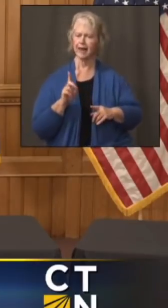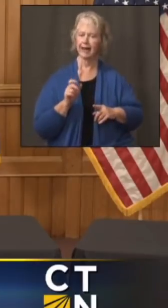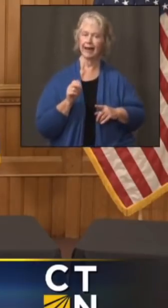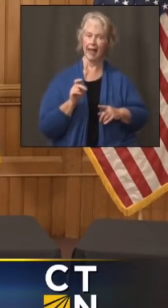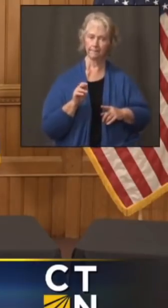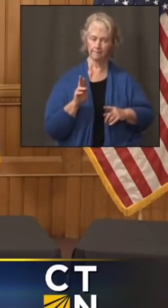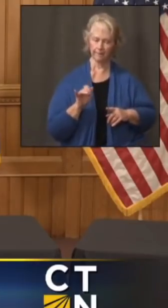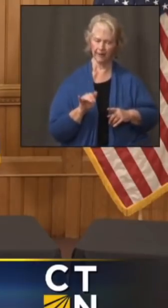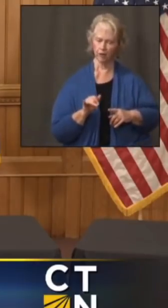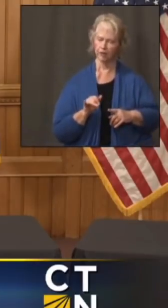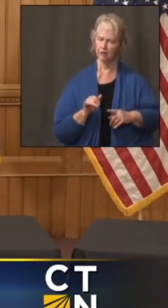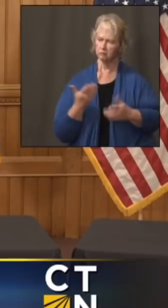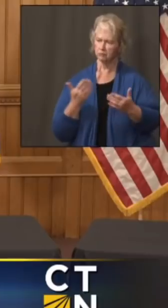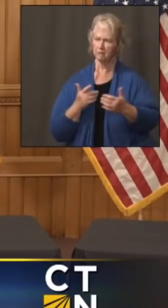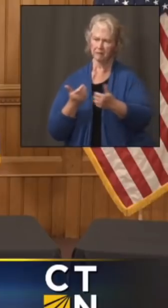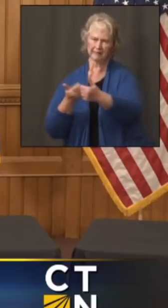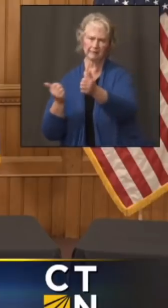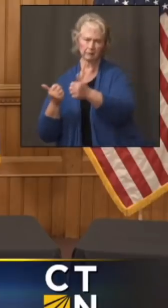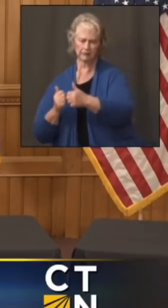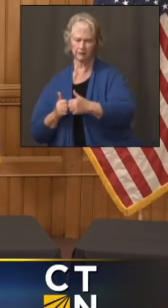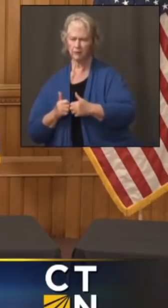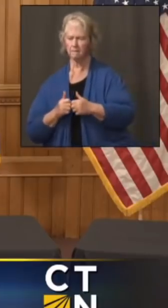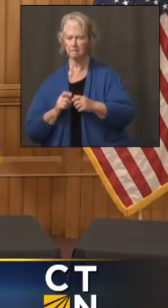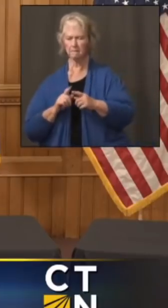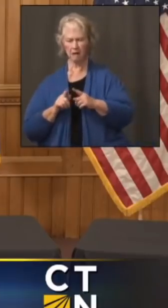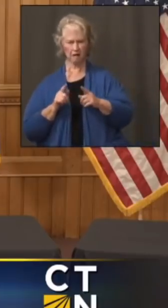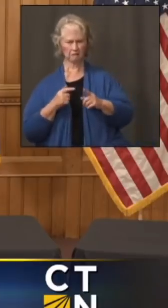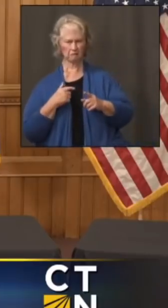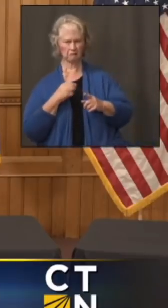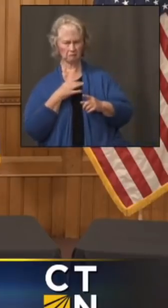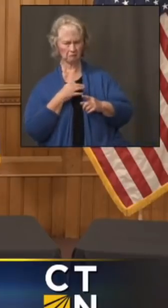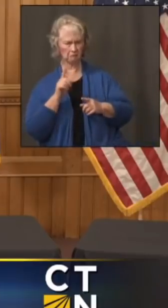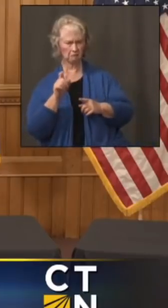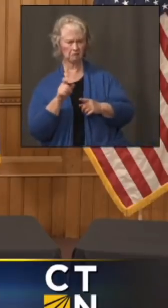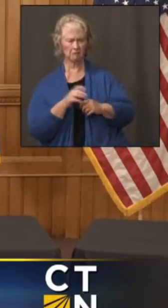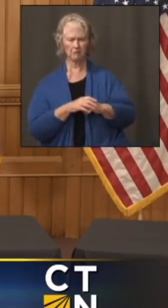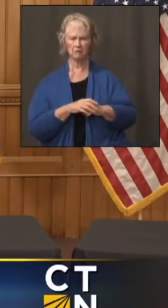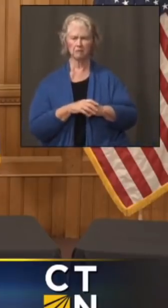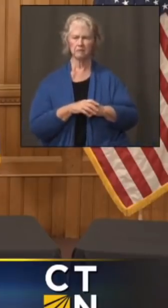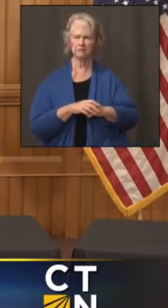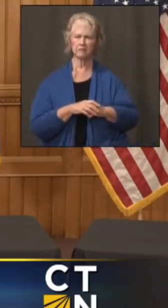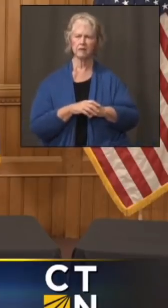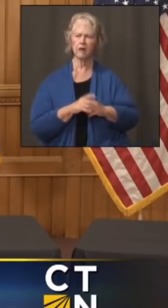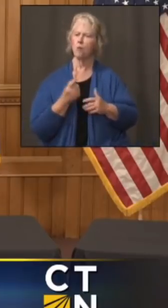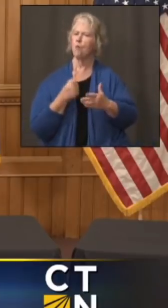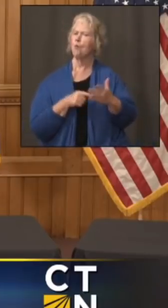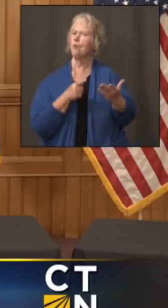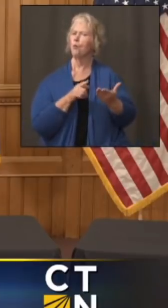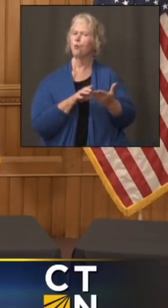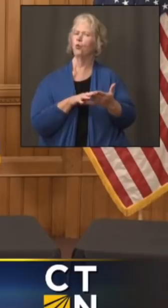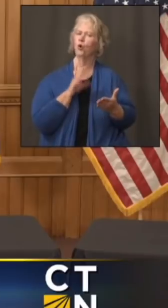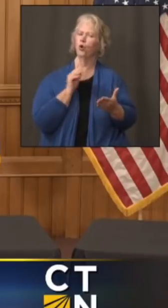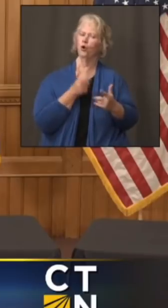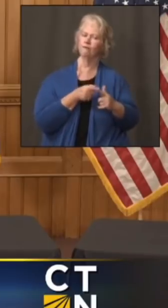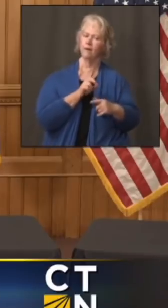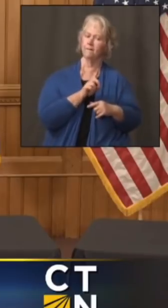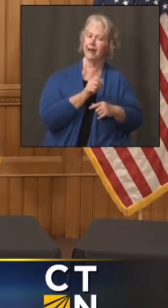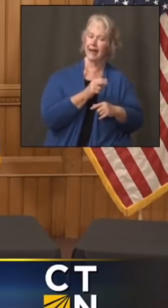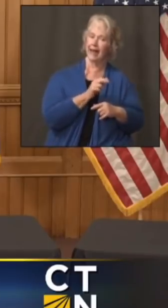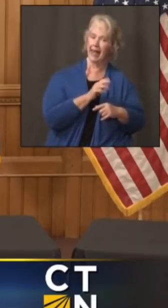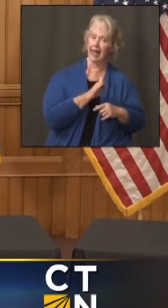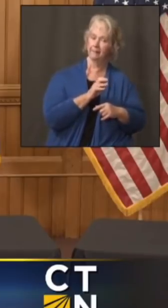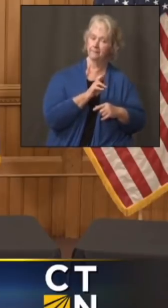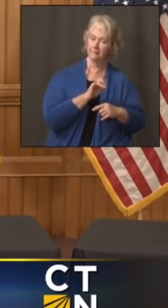a separate entity, but for both of you, can you take anything that you learned from Danbury and Norwich